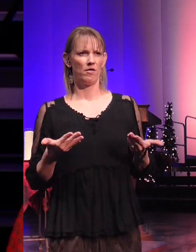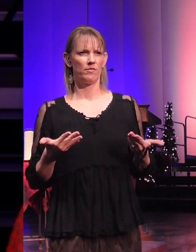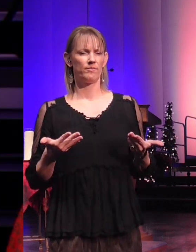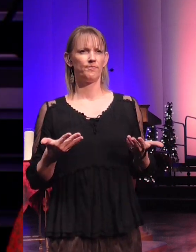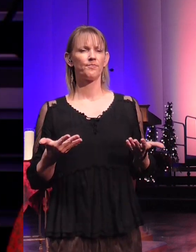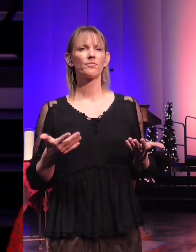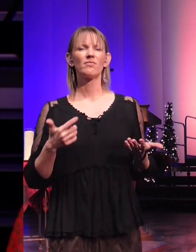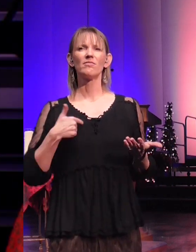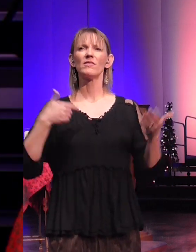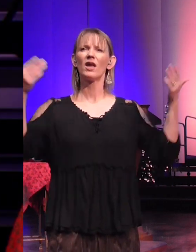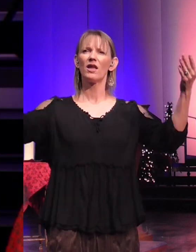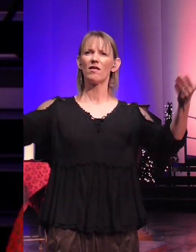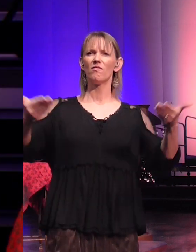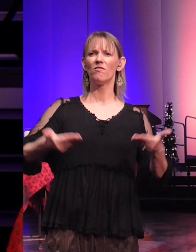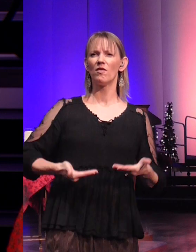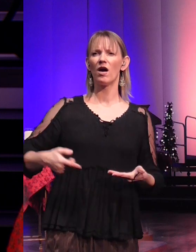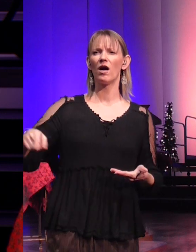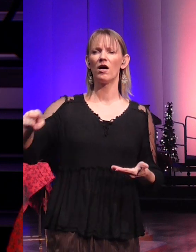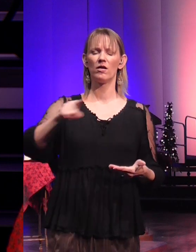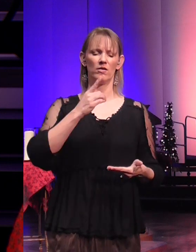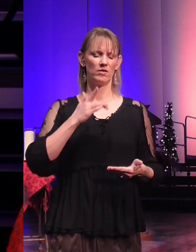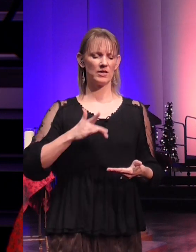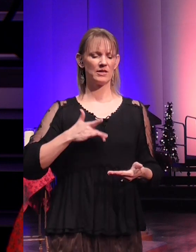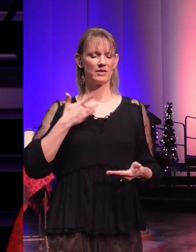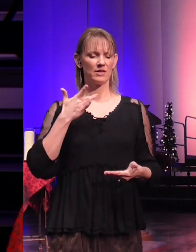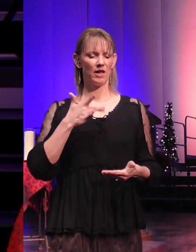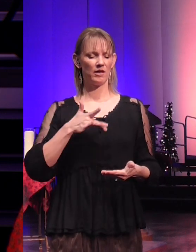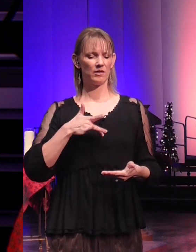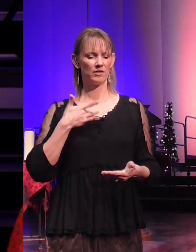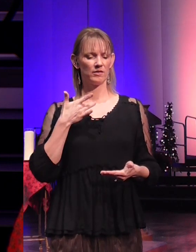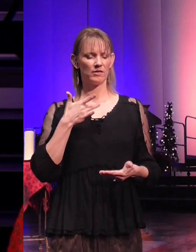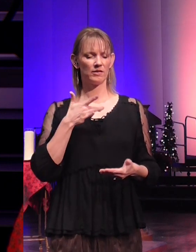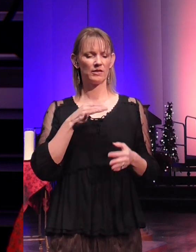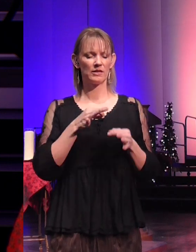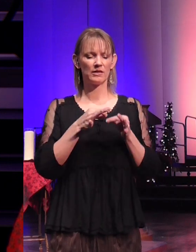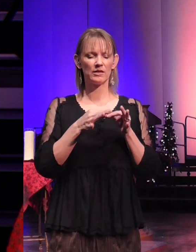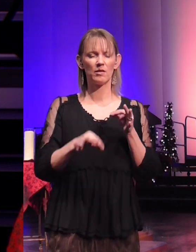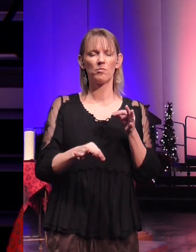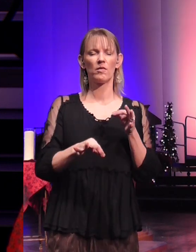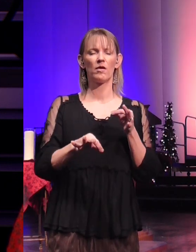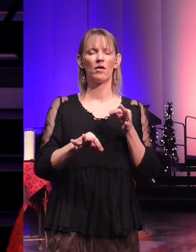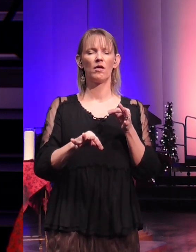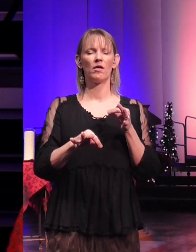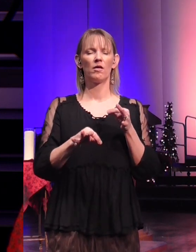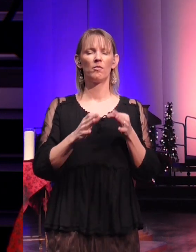I invite you to just sense that simple, soft breath.